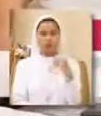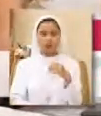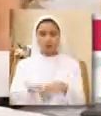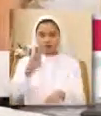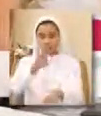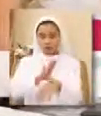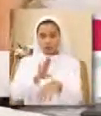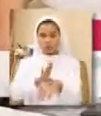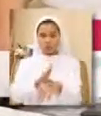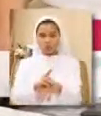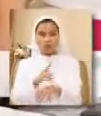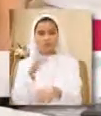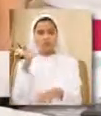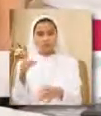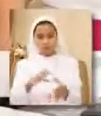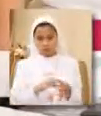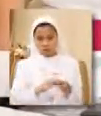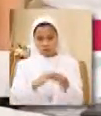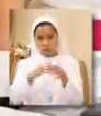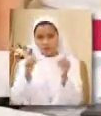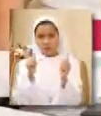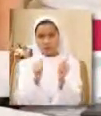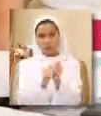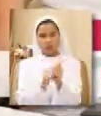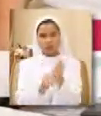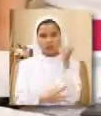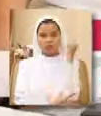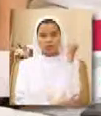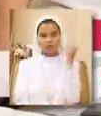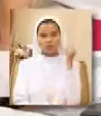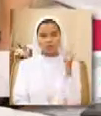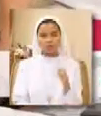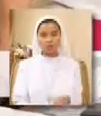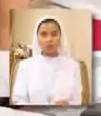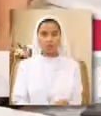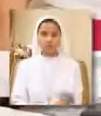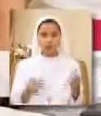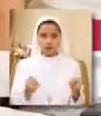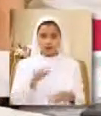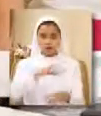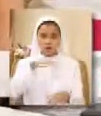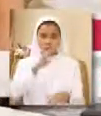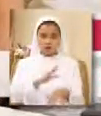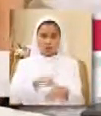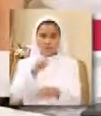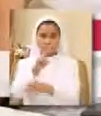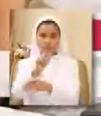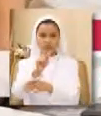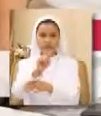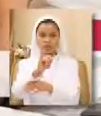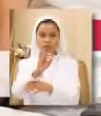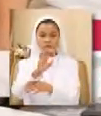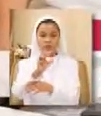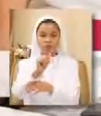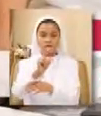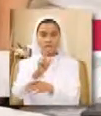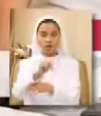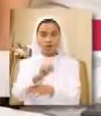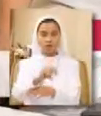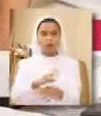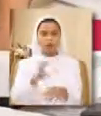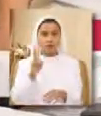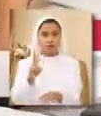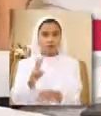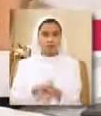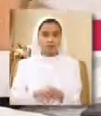always inclines itself to the poor. And even now, that is the call of Vatican II and also part of our archdiocese and